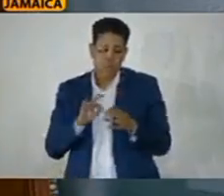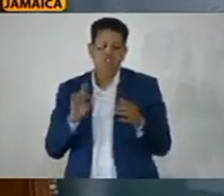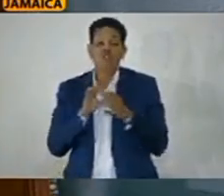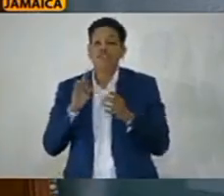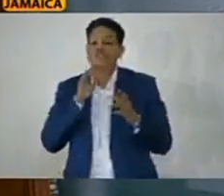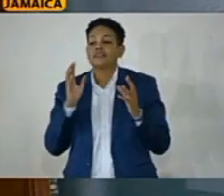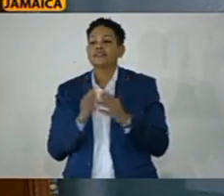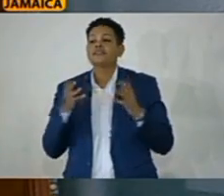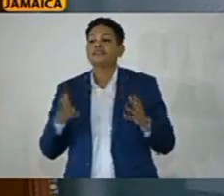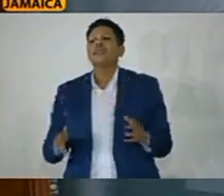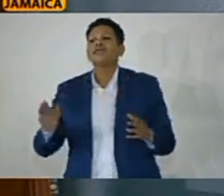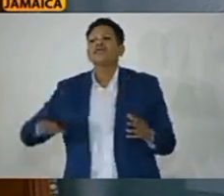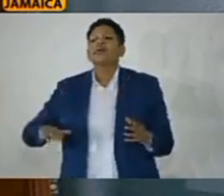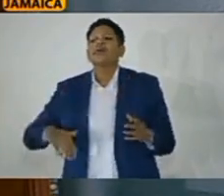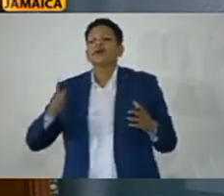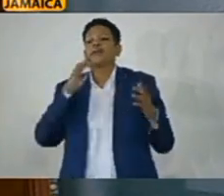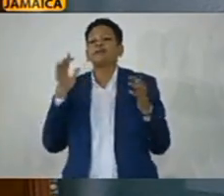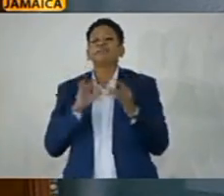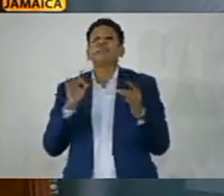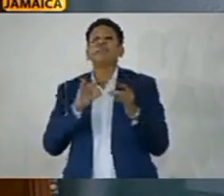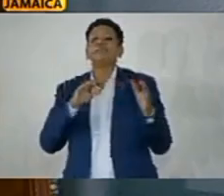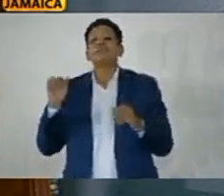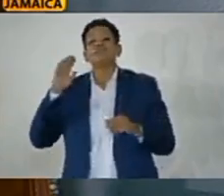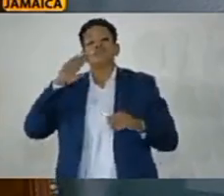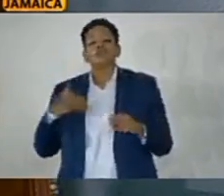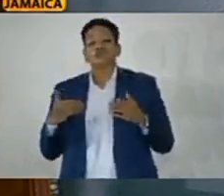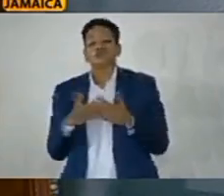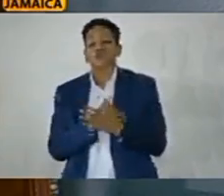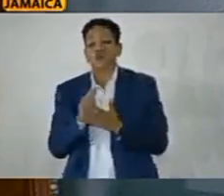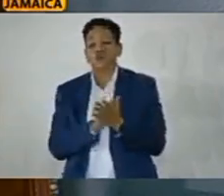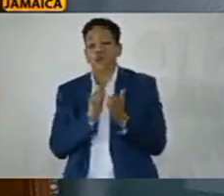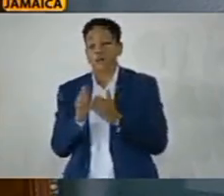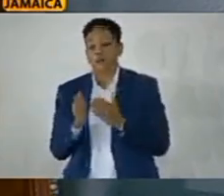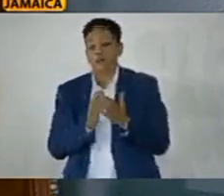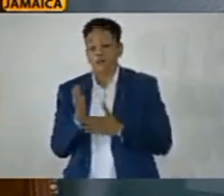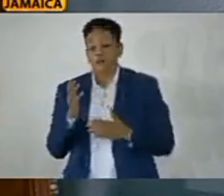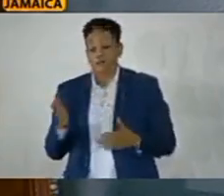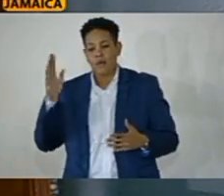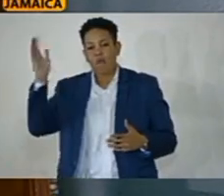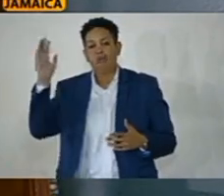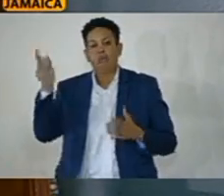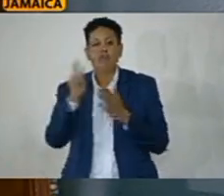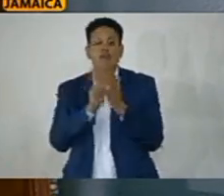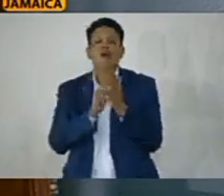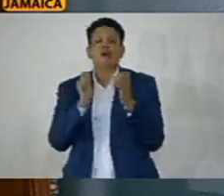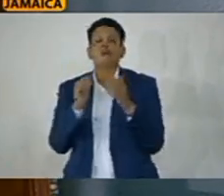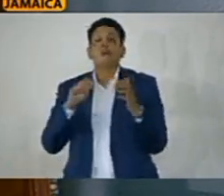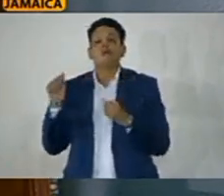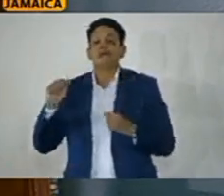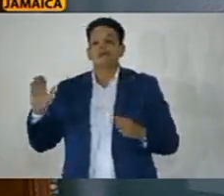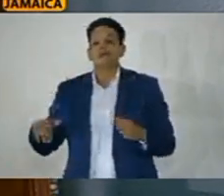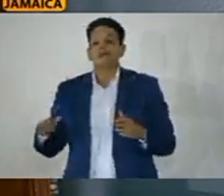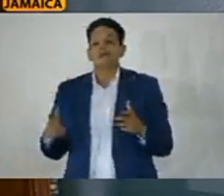House, motion for leave to introduce bills, presentation of bills without leave of the House